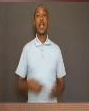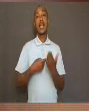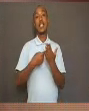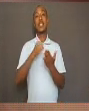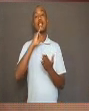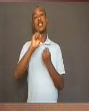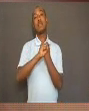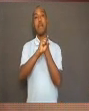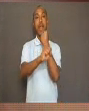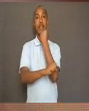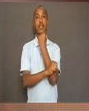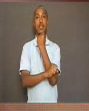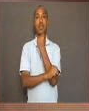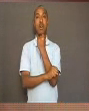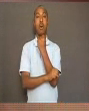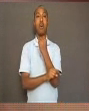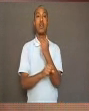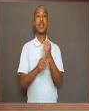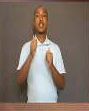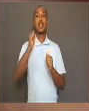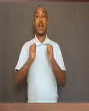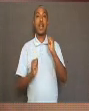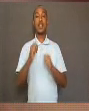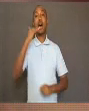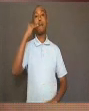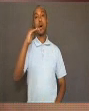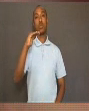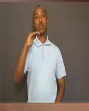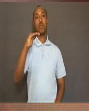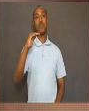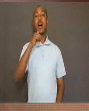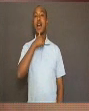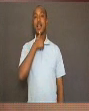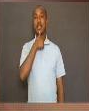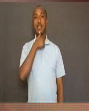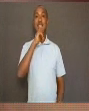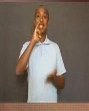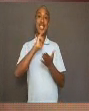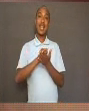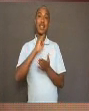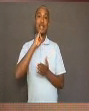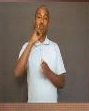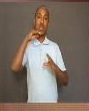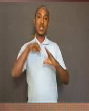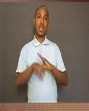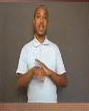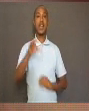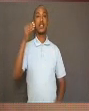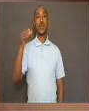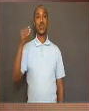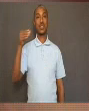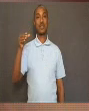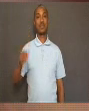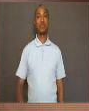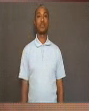is dependent upon the relative amount of an acid that is within a solution.